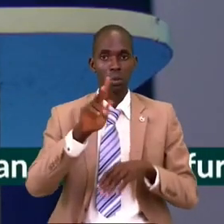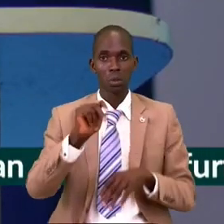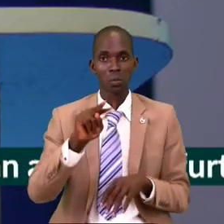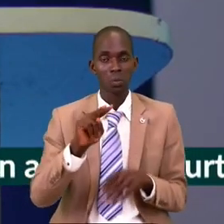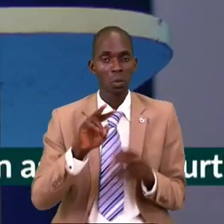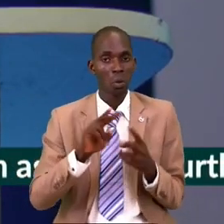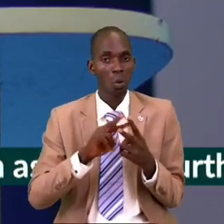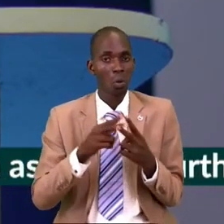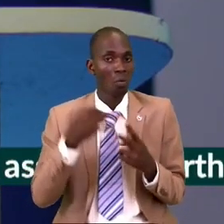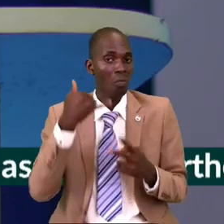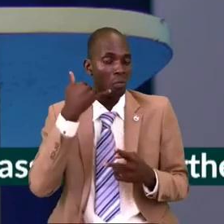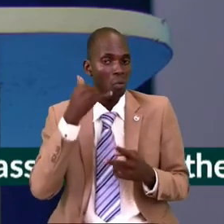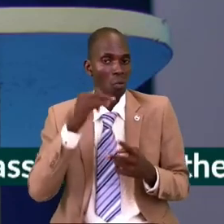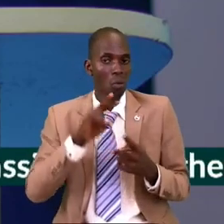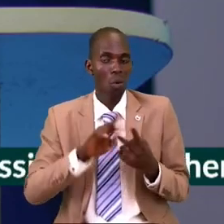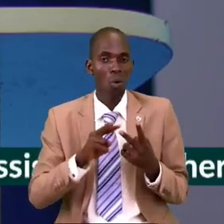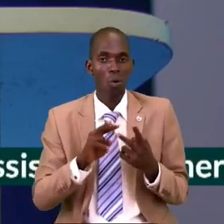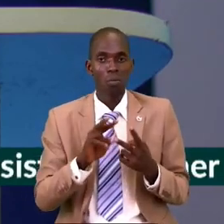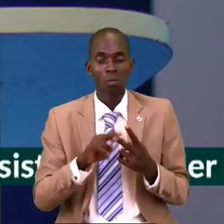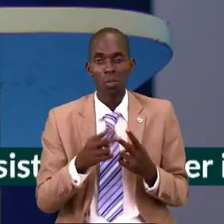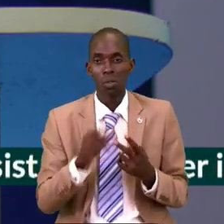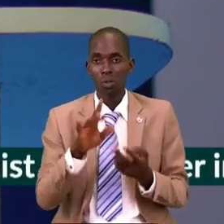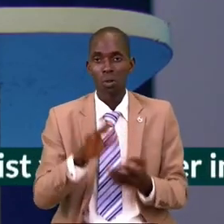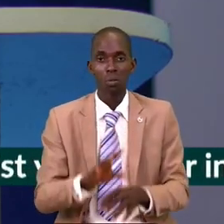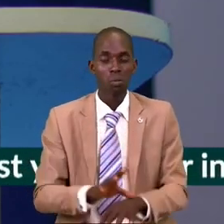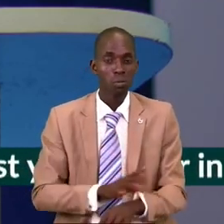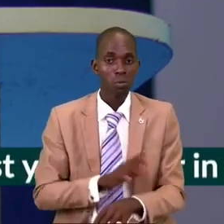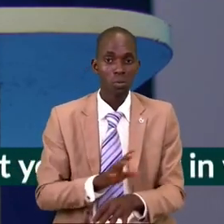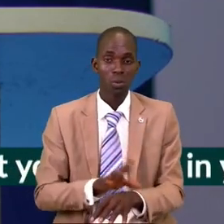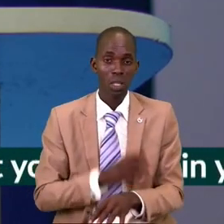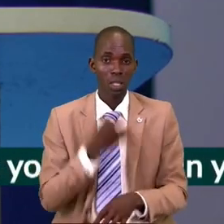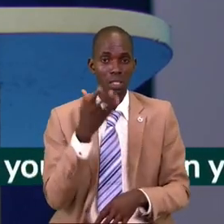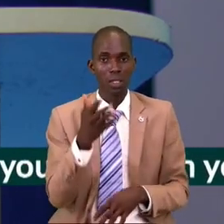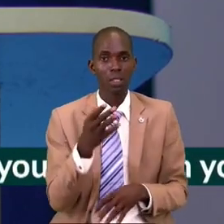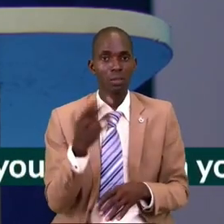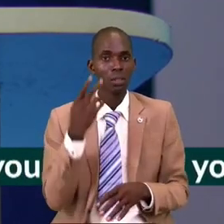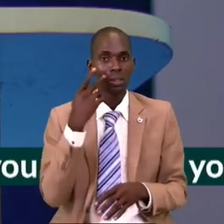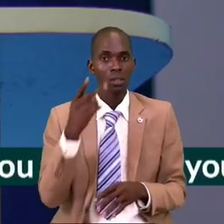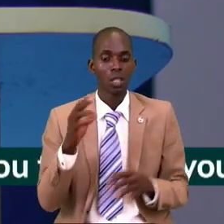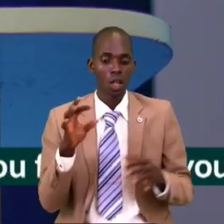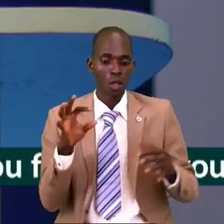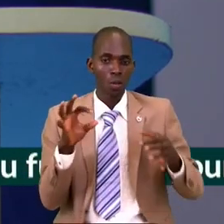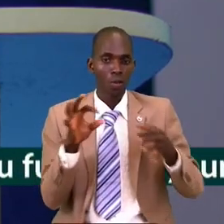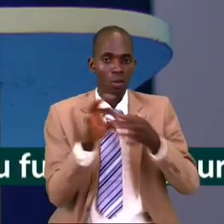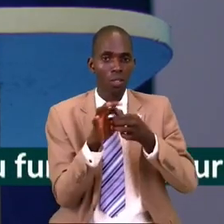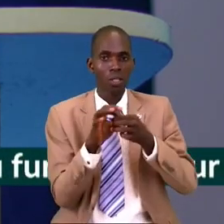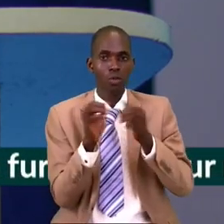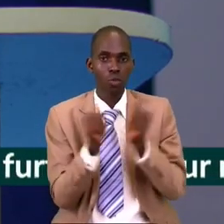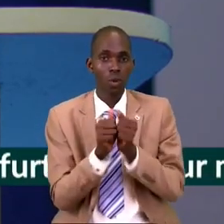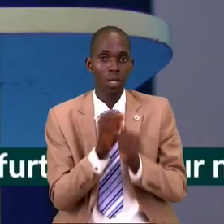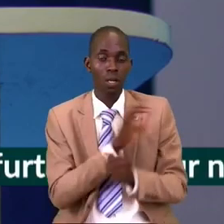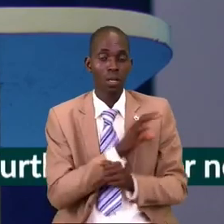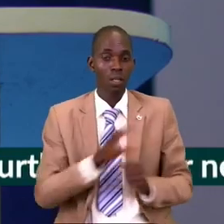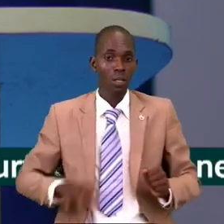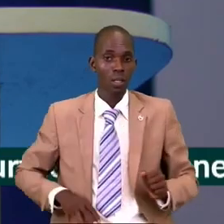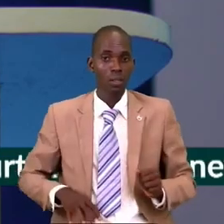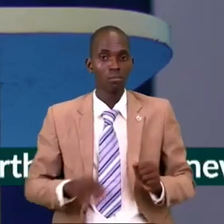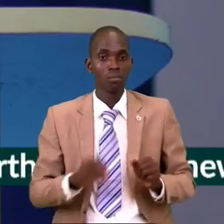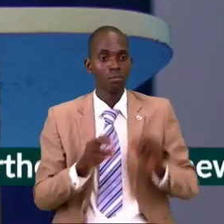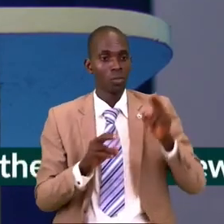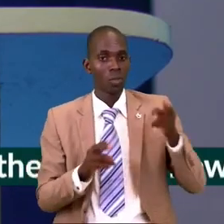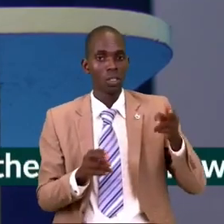write. And as soon as you collect those forms, ensure you submit them to